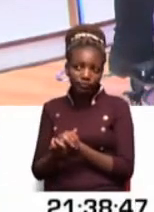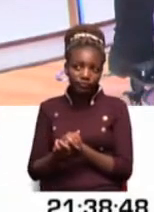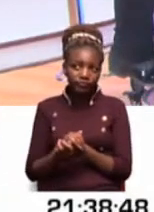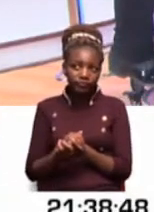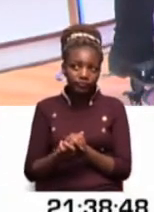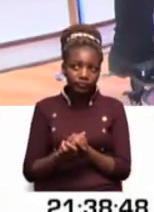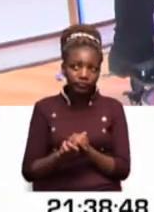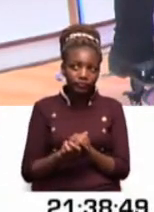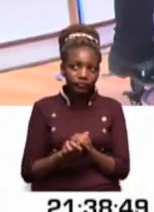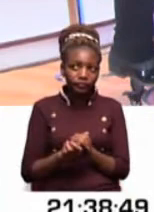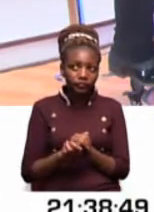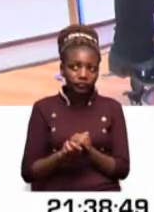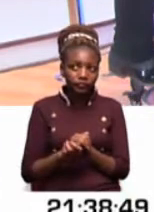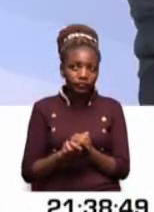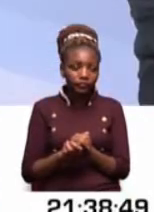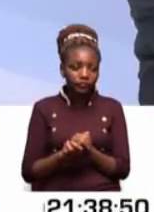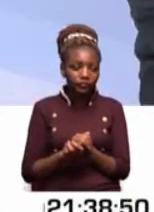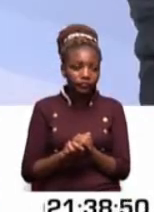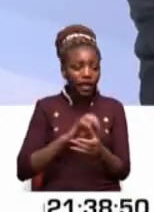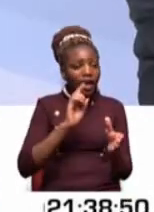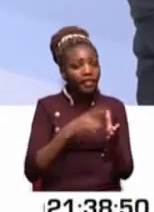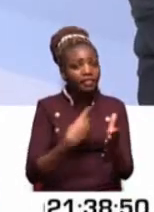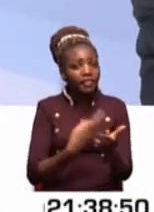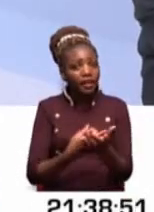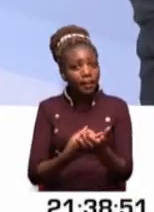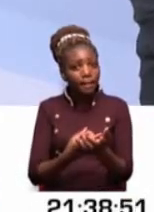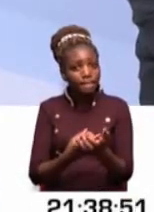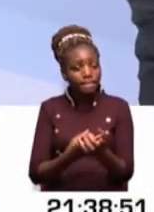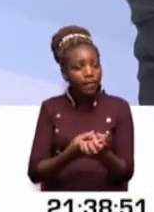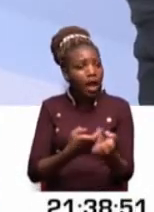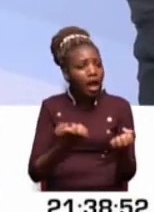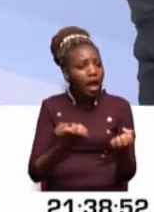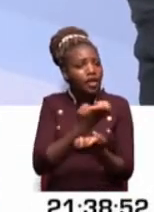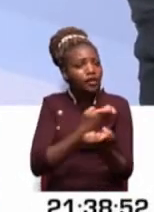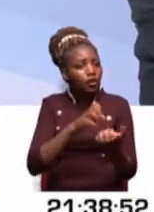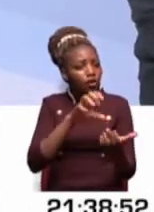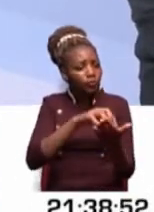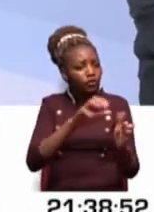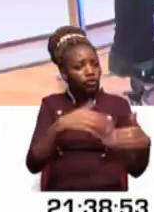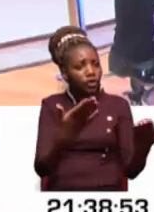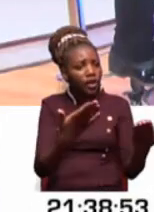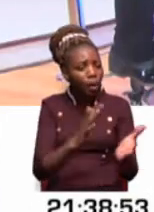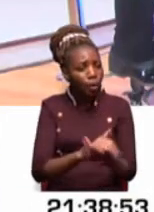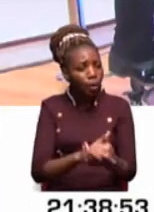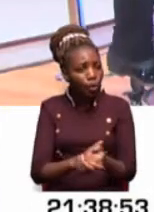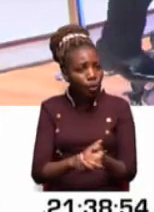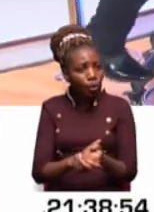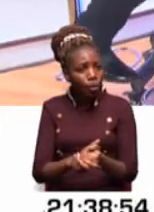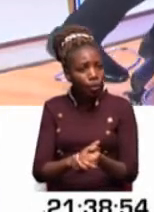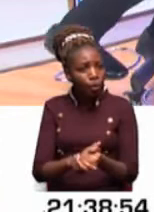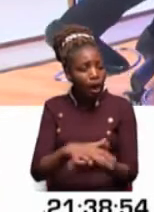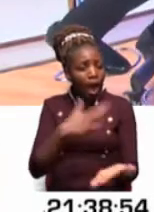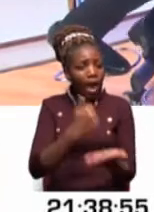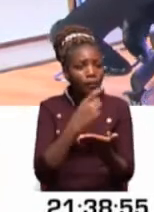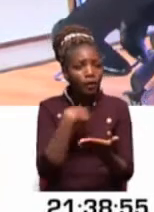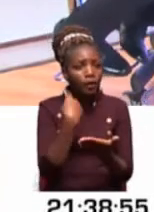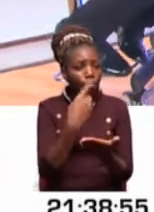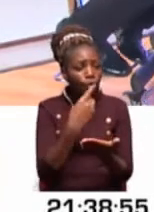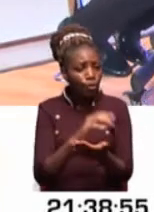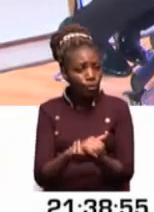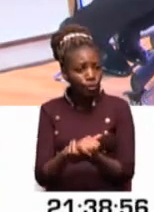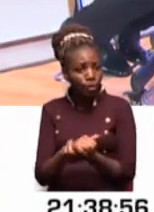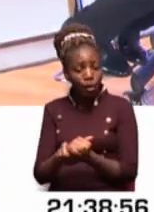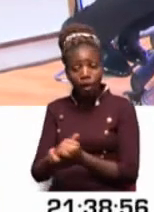Let me interject you at that point, which begs the question, is the economy then working for the people? No, it's not. No. Who is it working for, Benji?